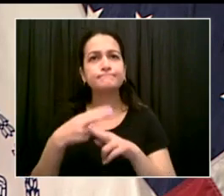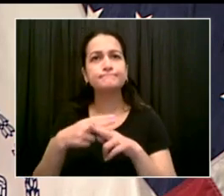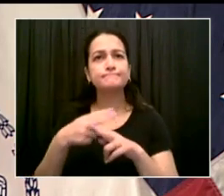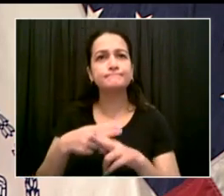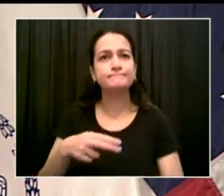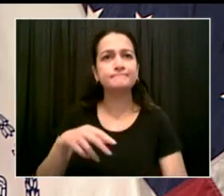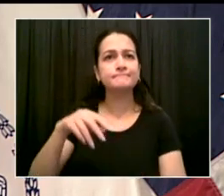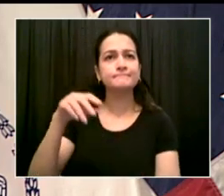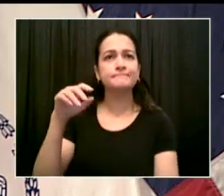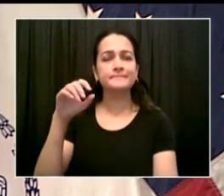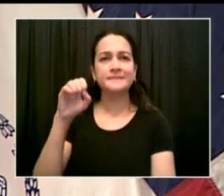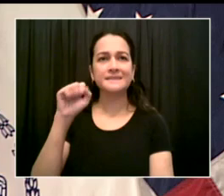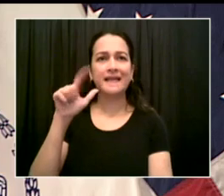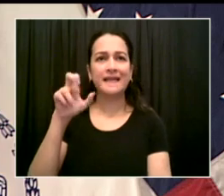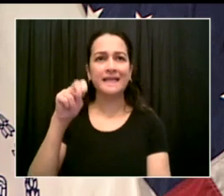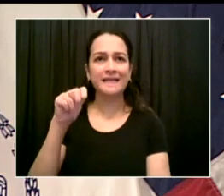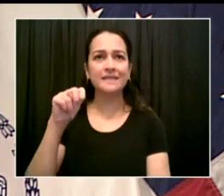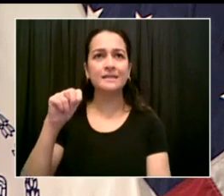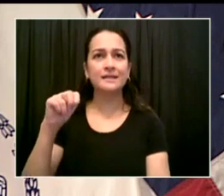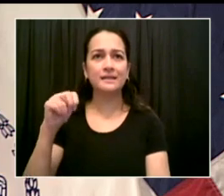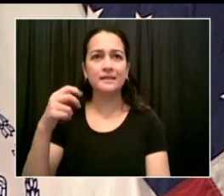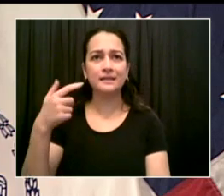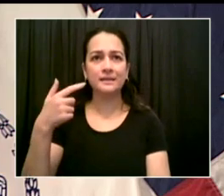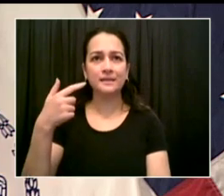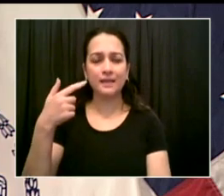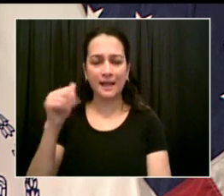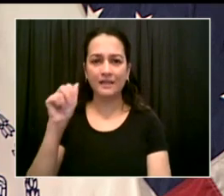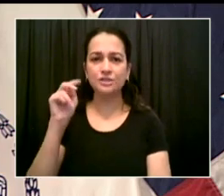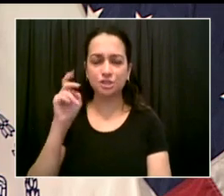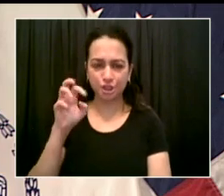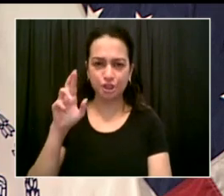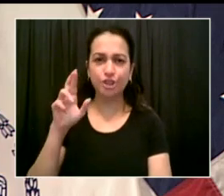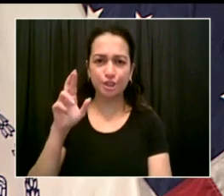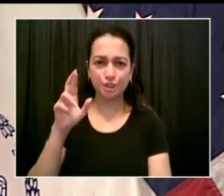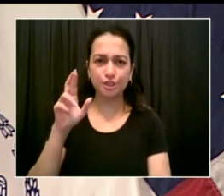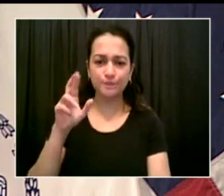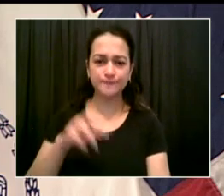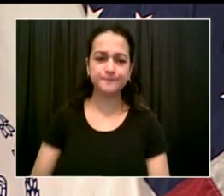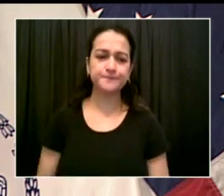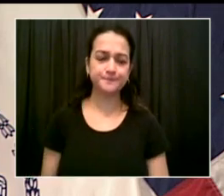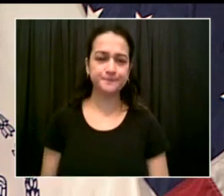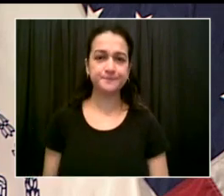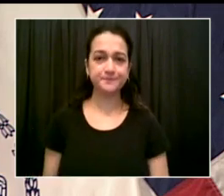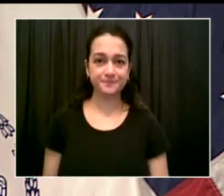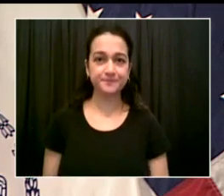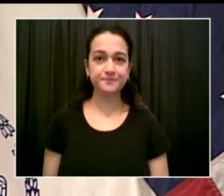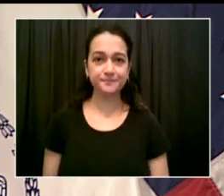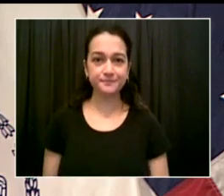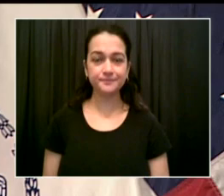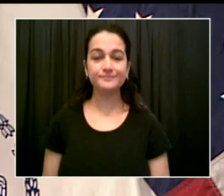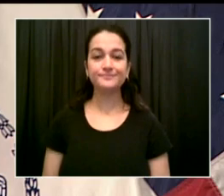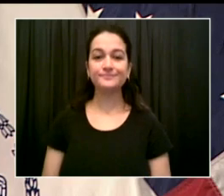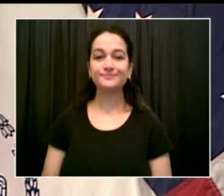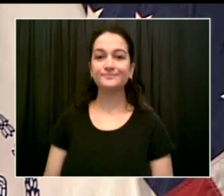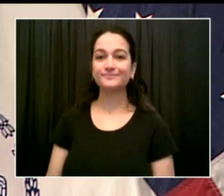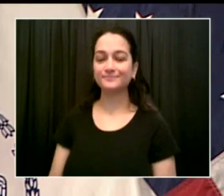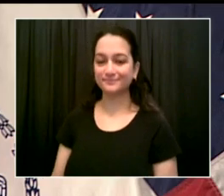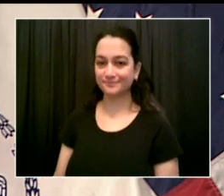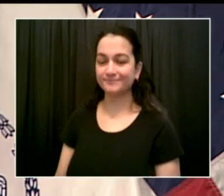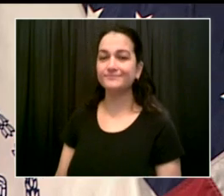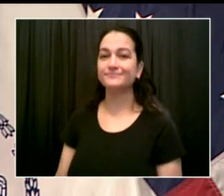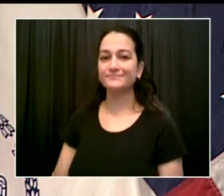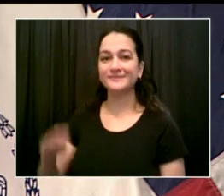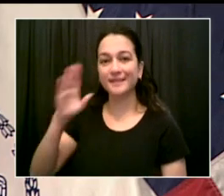Thank you, Mr. Mayor. As someone who's worked on the wards of Bellevue Hospital throughout the pandemic,